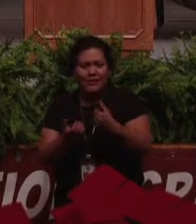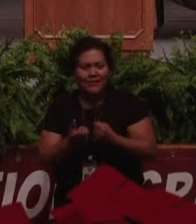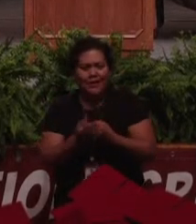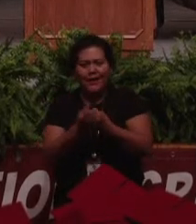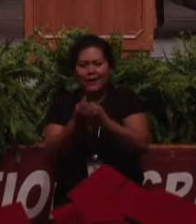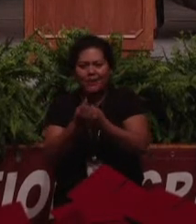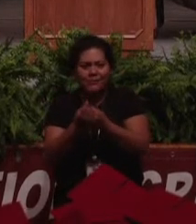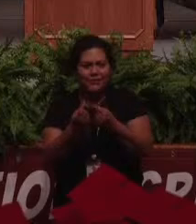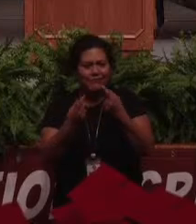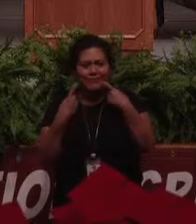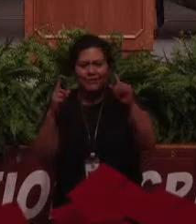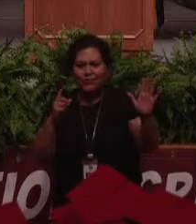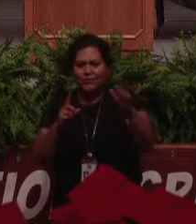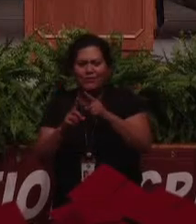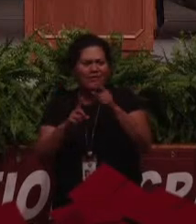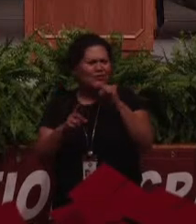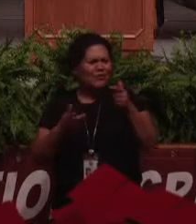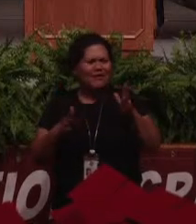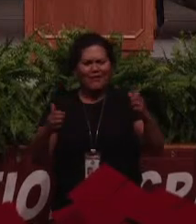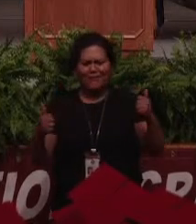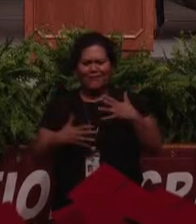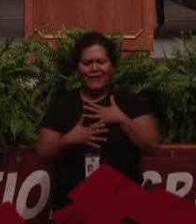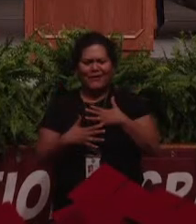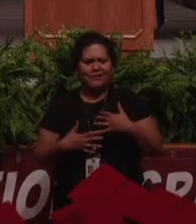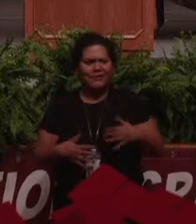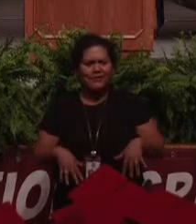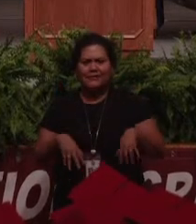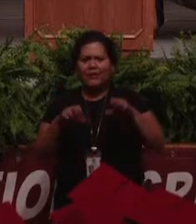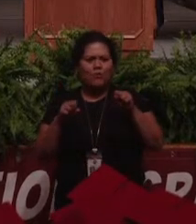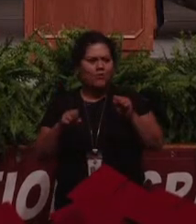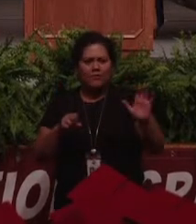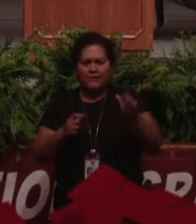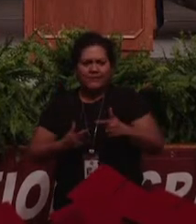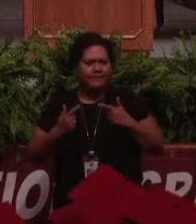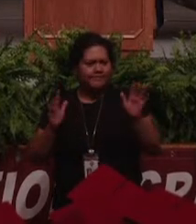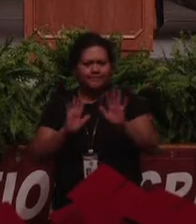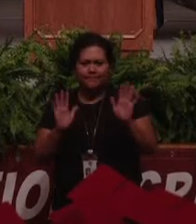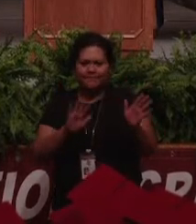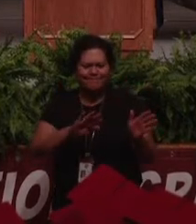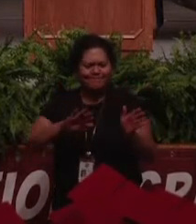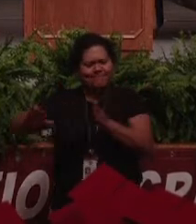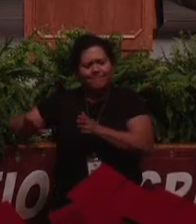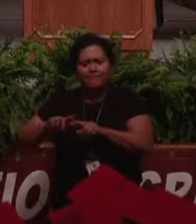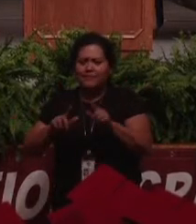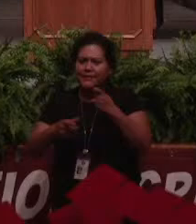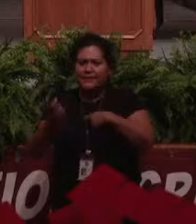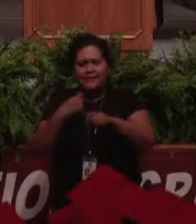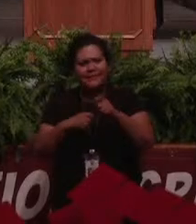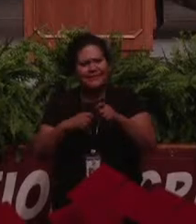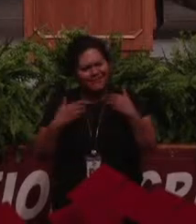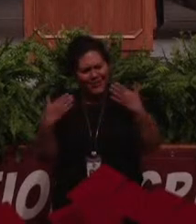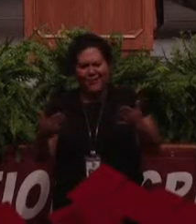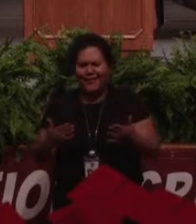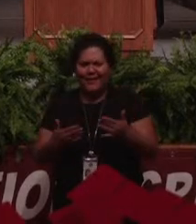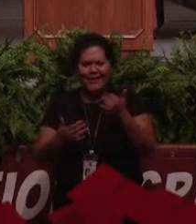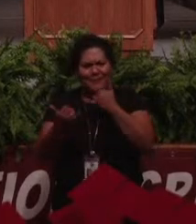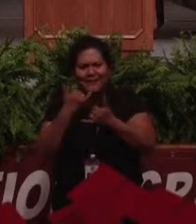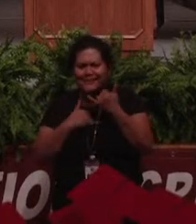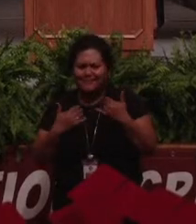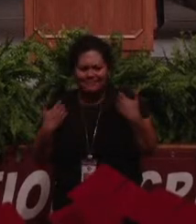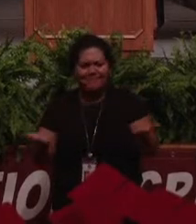not let fear overtake you. But allow yourself to make mistakes because